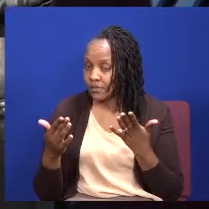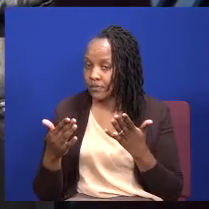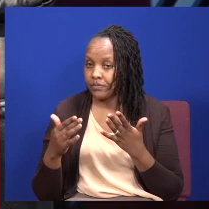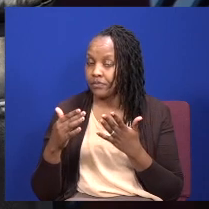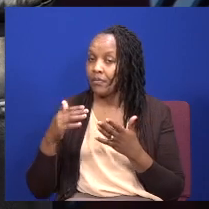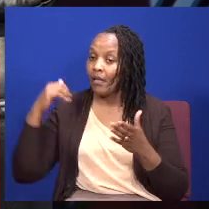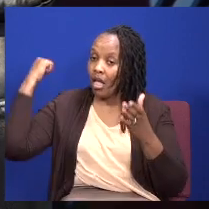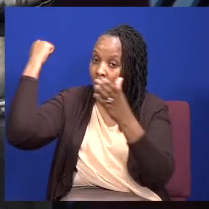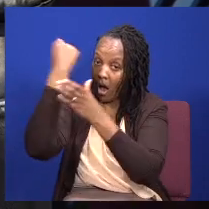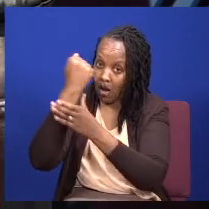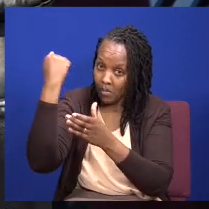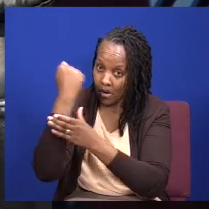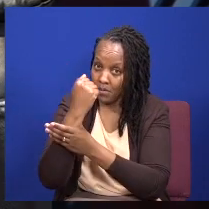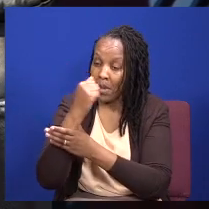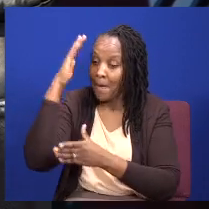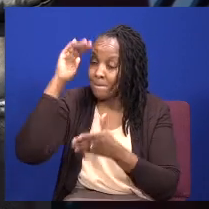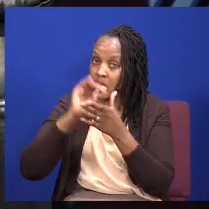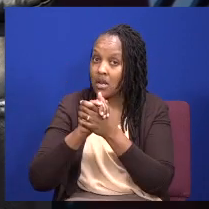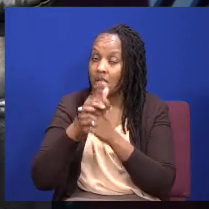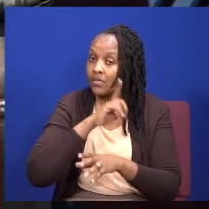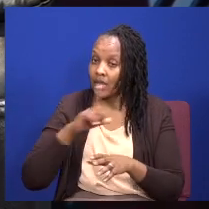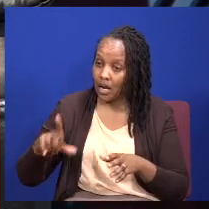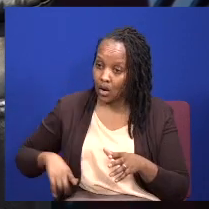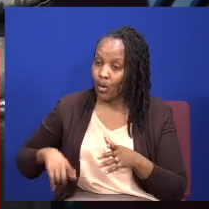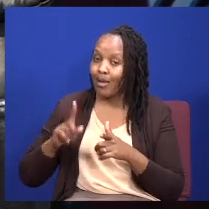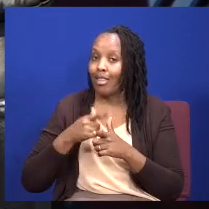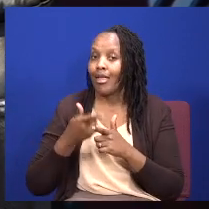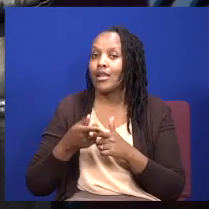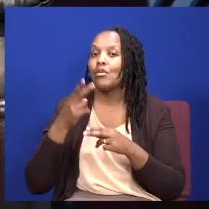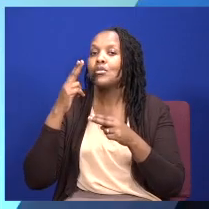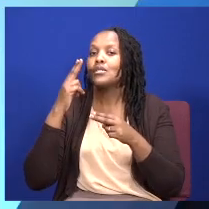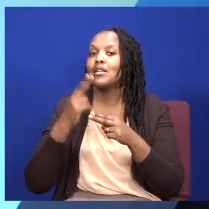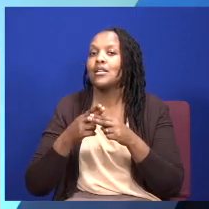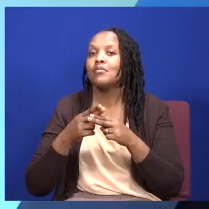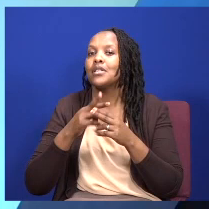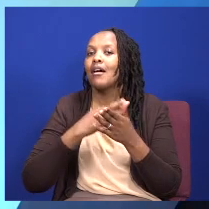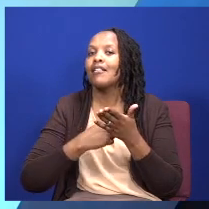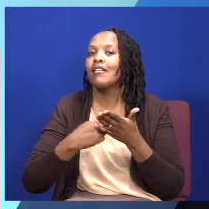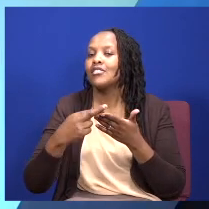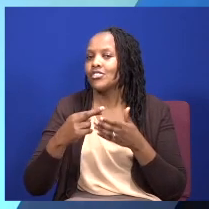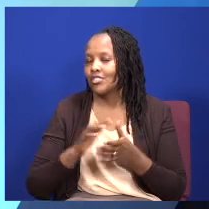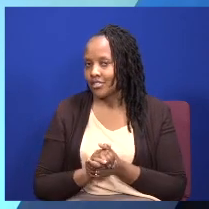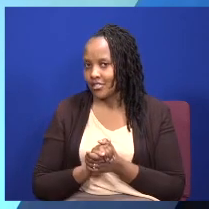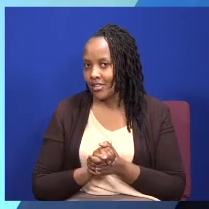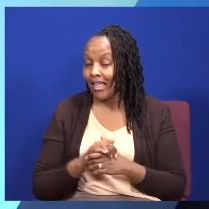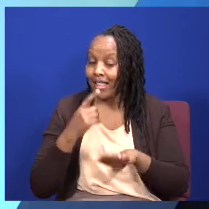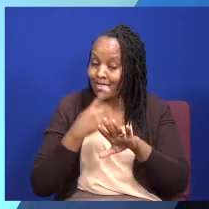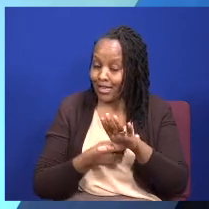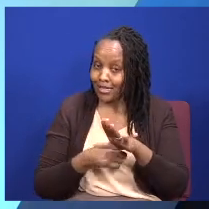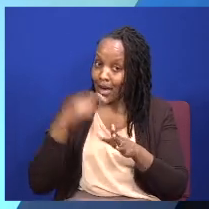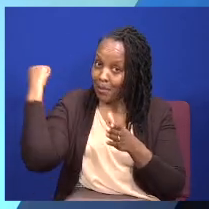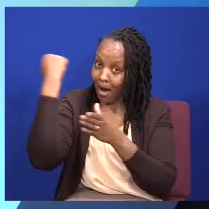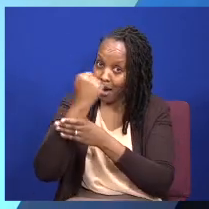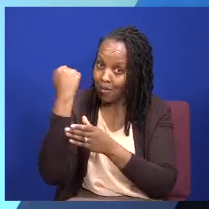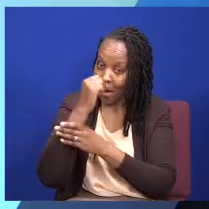Abraham believed the Lord and he credited it to him as righteousness. Yes, when Abraham believed,